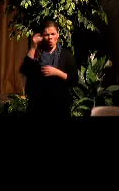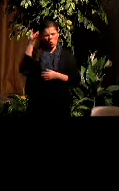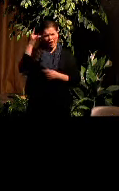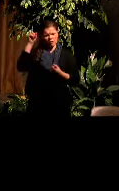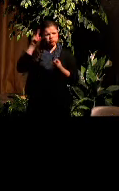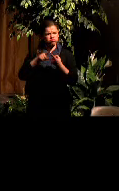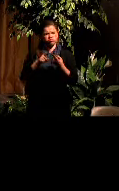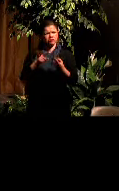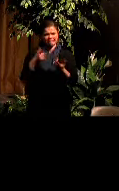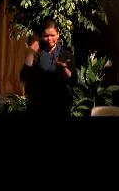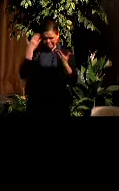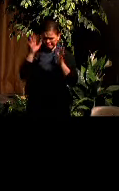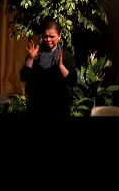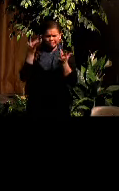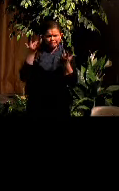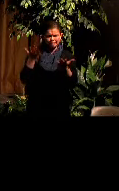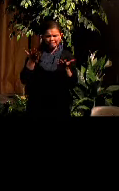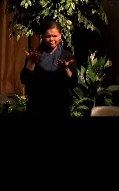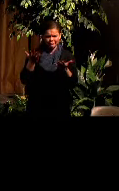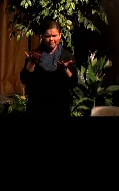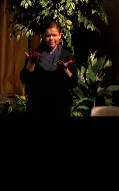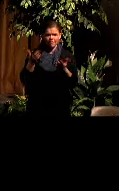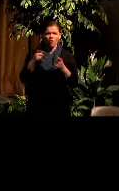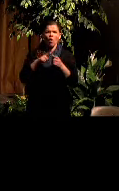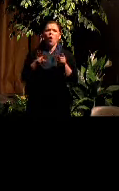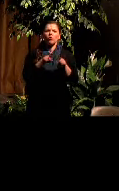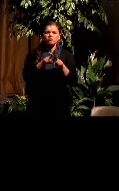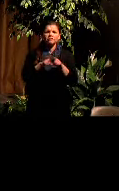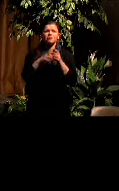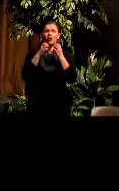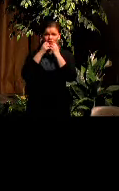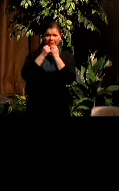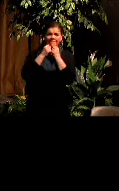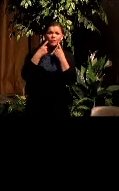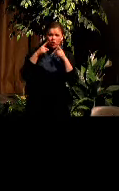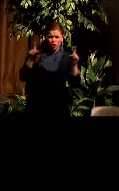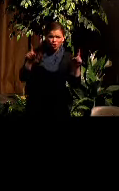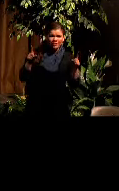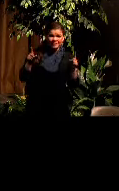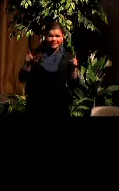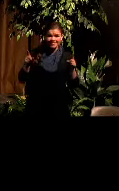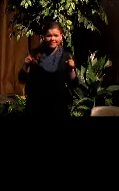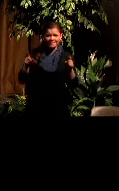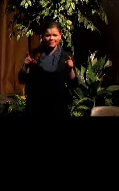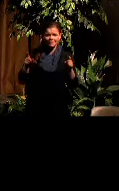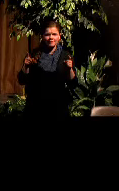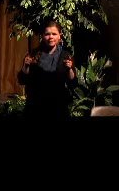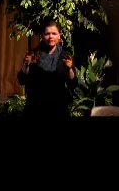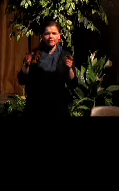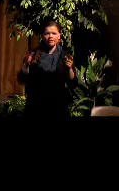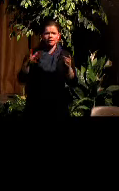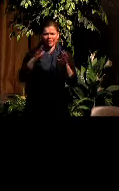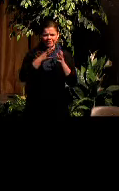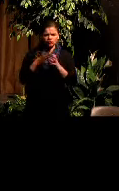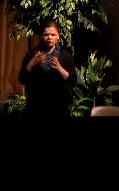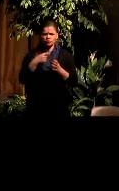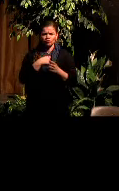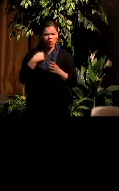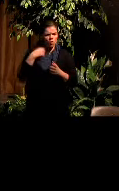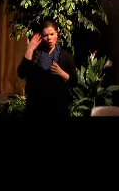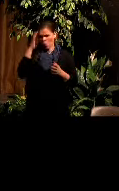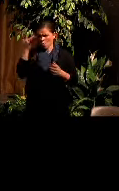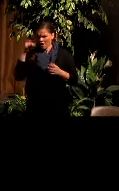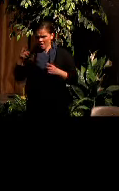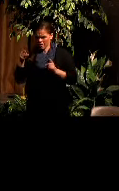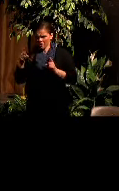you also said that conservation works. At least in the cases of those species for which we are uncertain of the reason